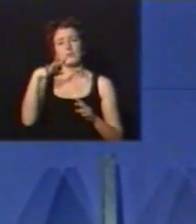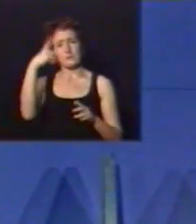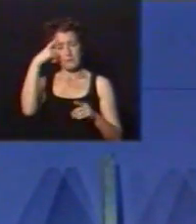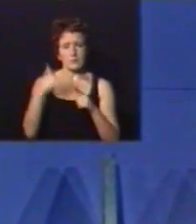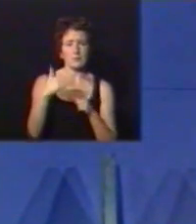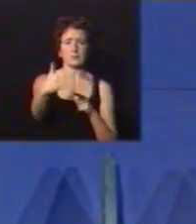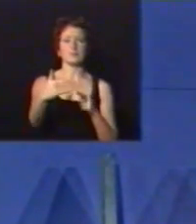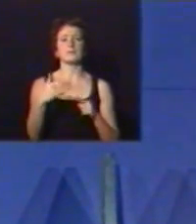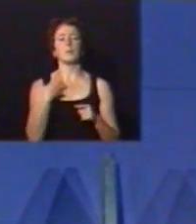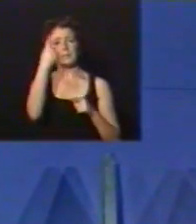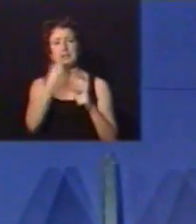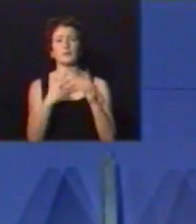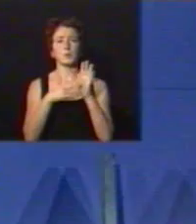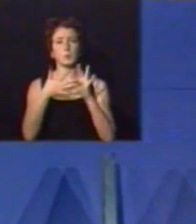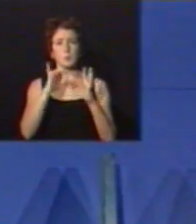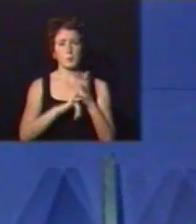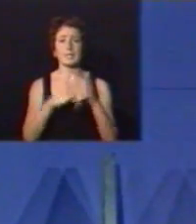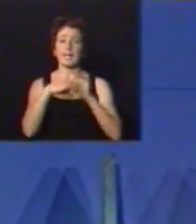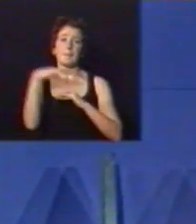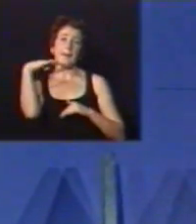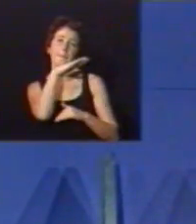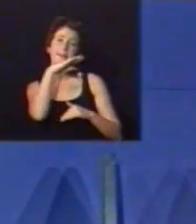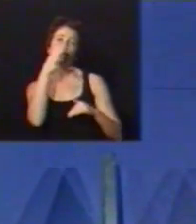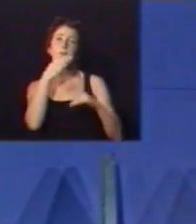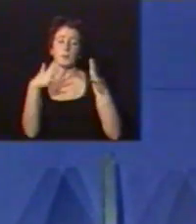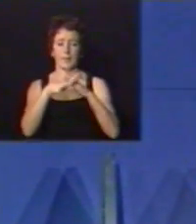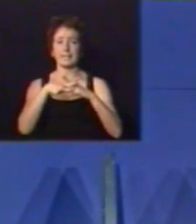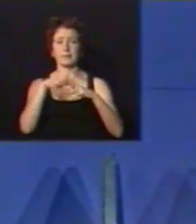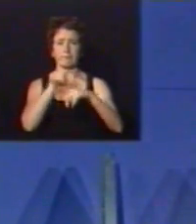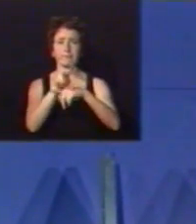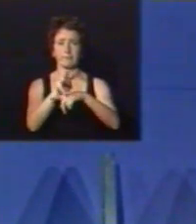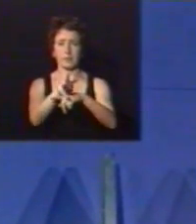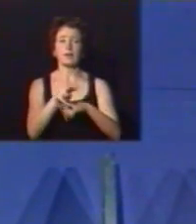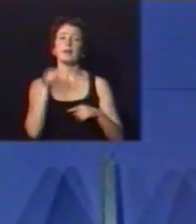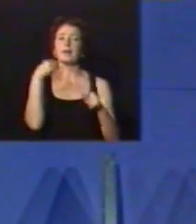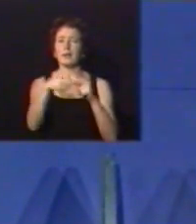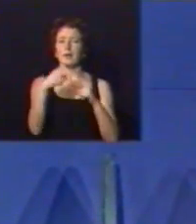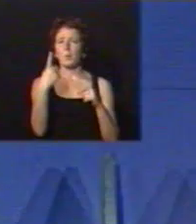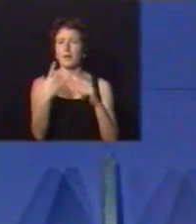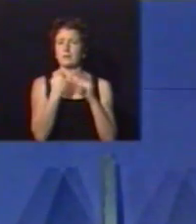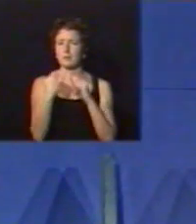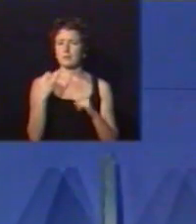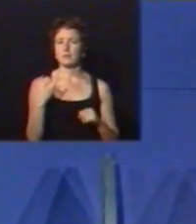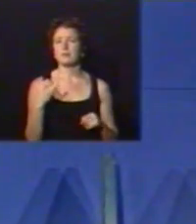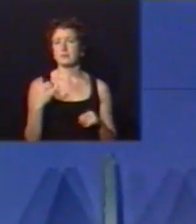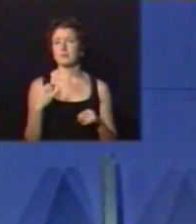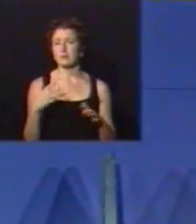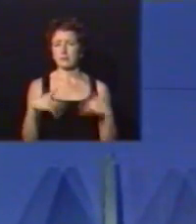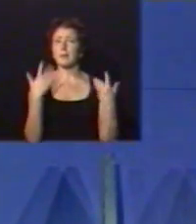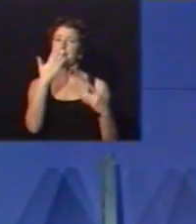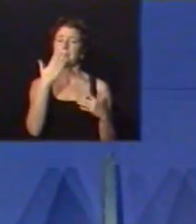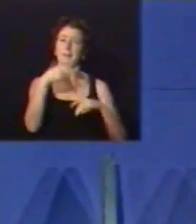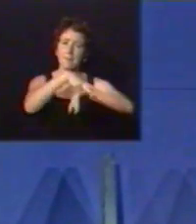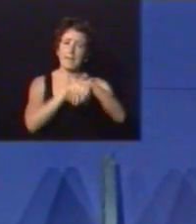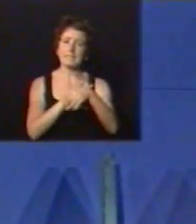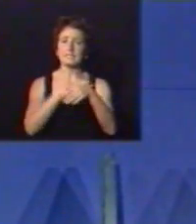of things coming up in Melbourne in the next few weeks. One particular one that's very close to me is Police Remembrance